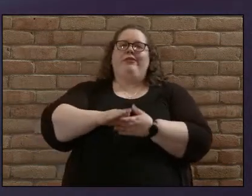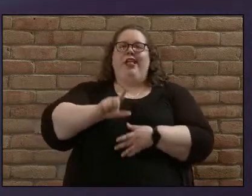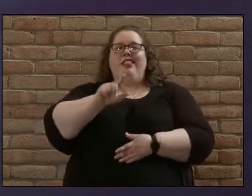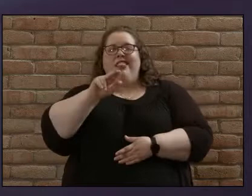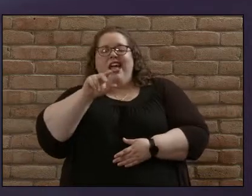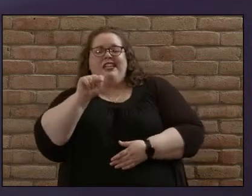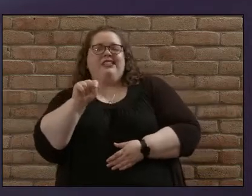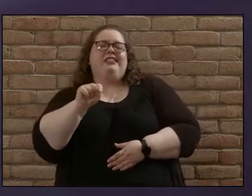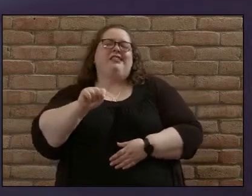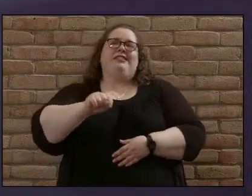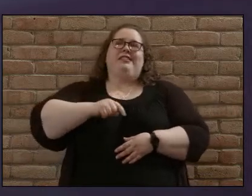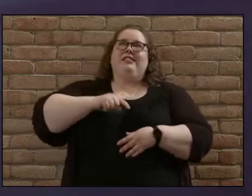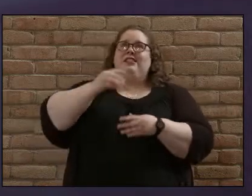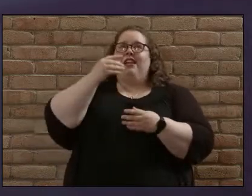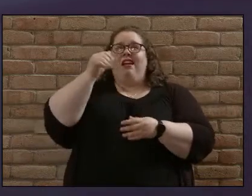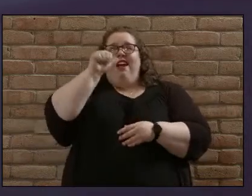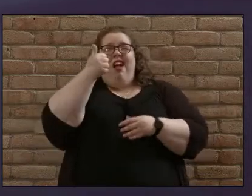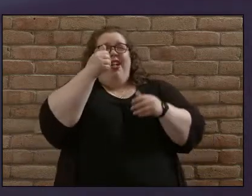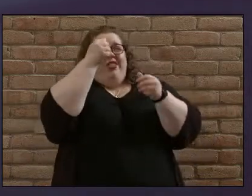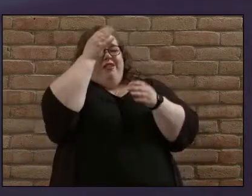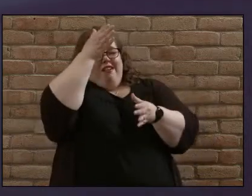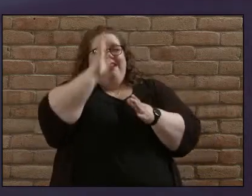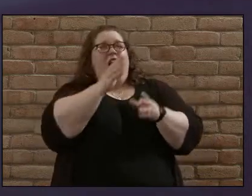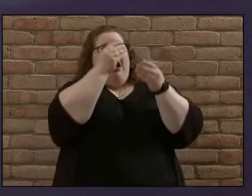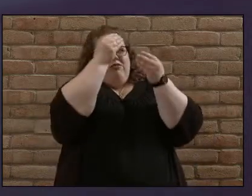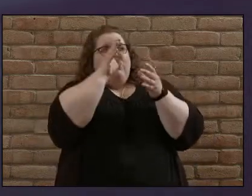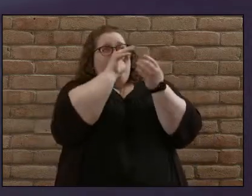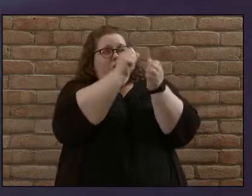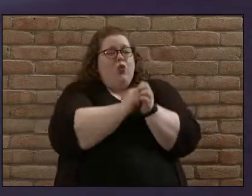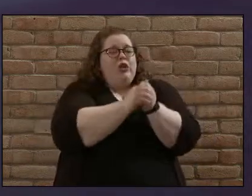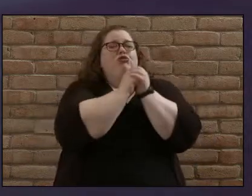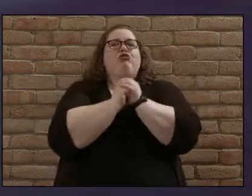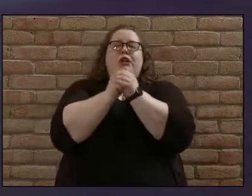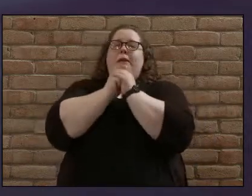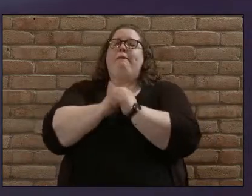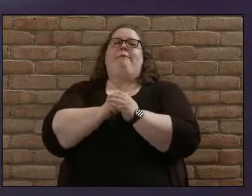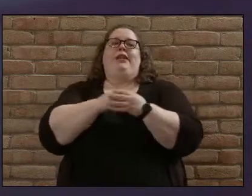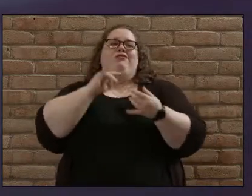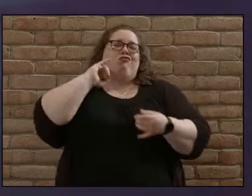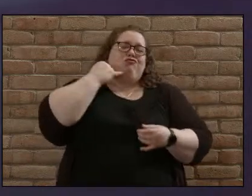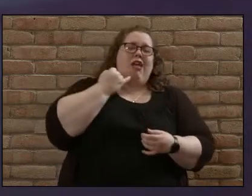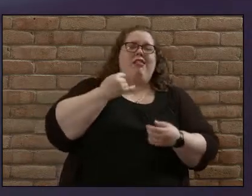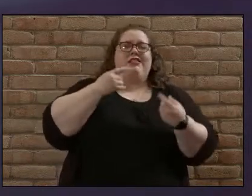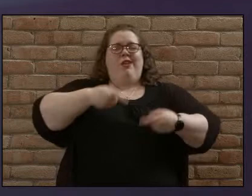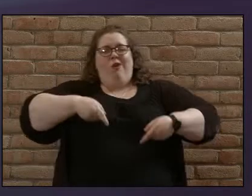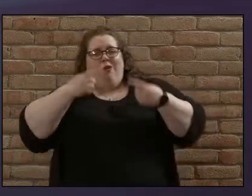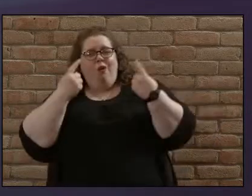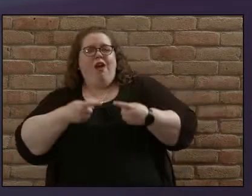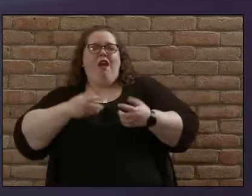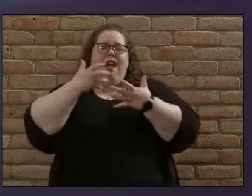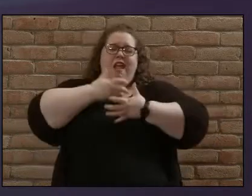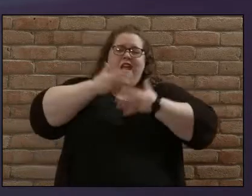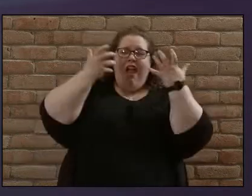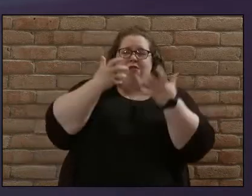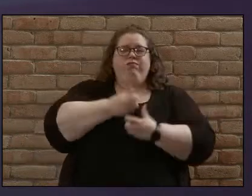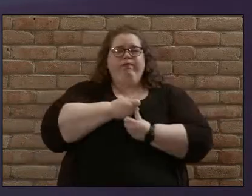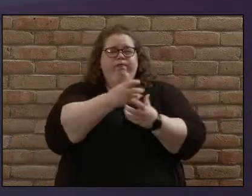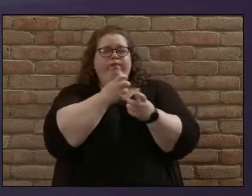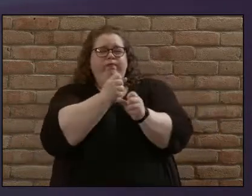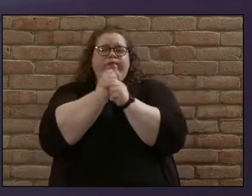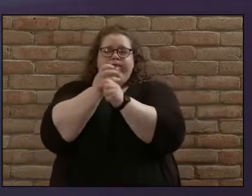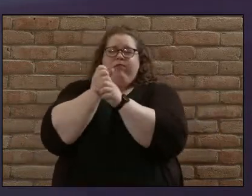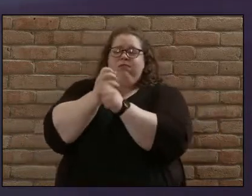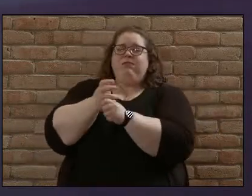idolatry, sorcery, hostility, quarreling, jealousy, outbursts of anger, selfish